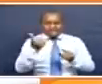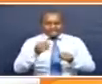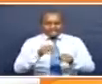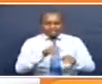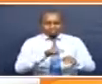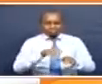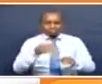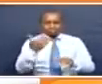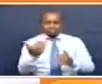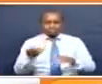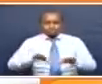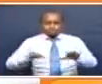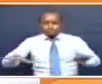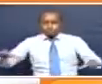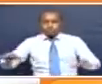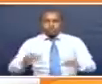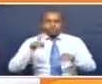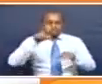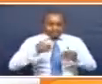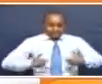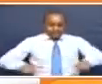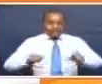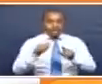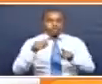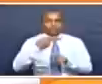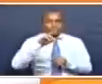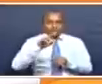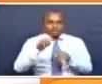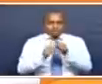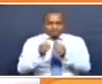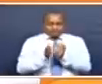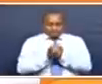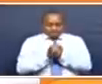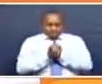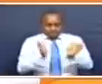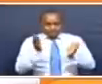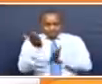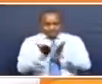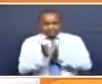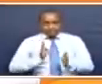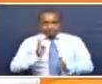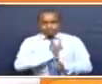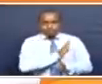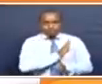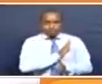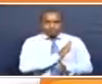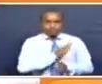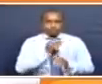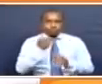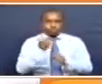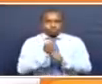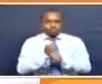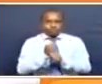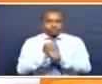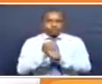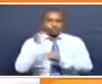establishment, we must allow the HR department, which is the County Public Service Board, to undertake its professional and legal duties.